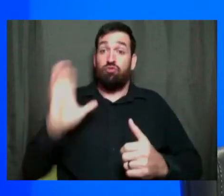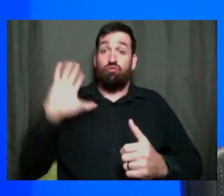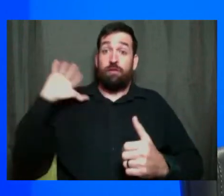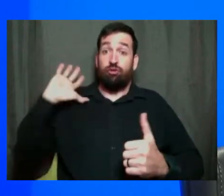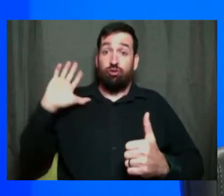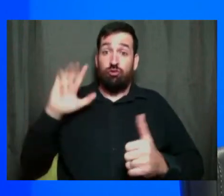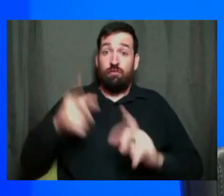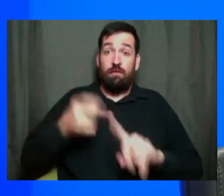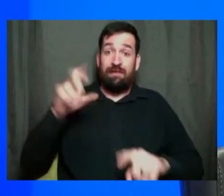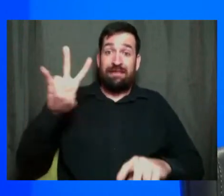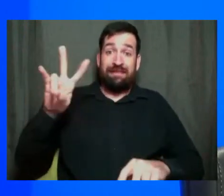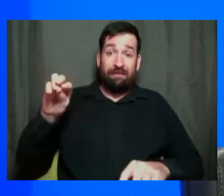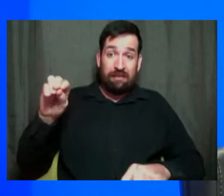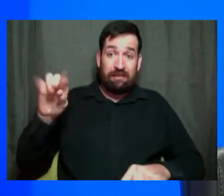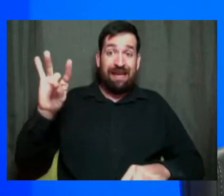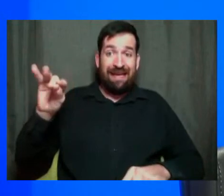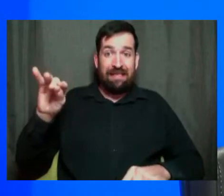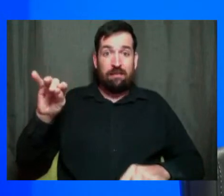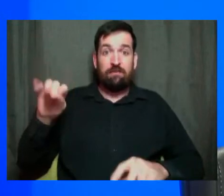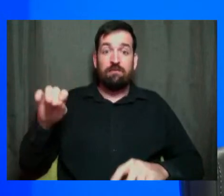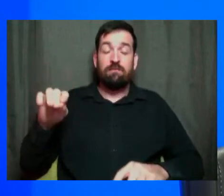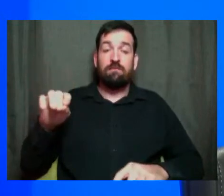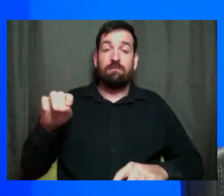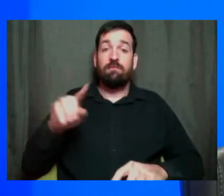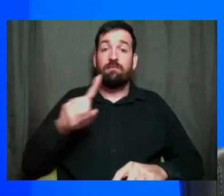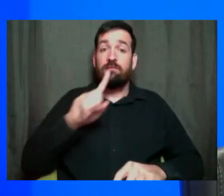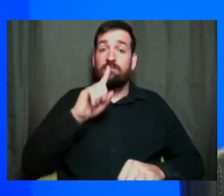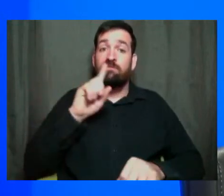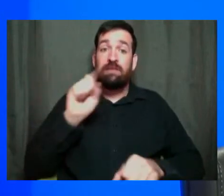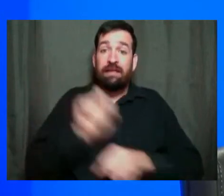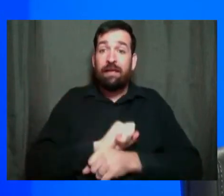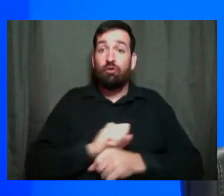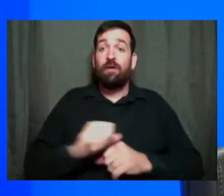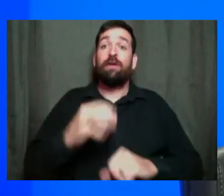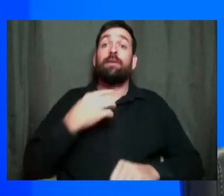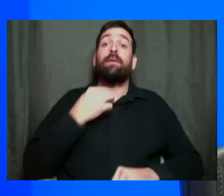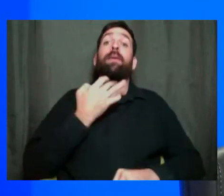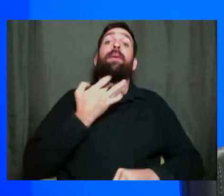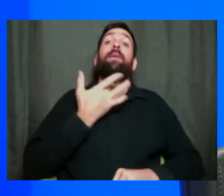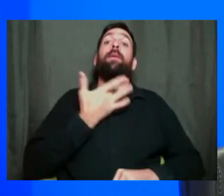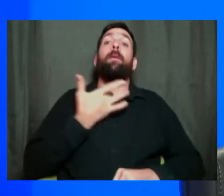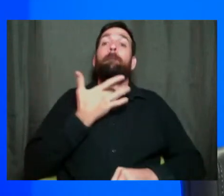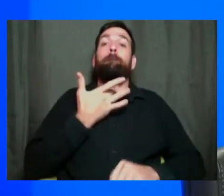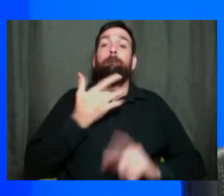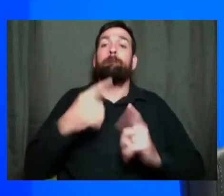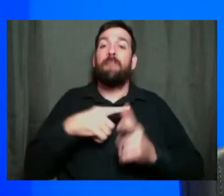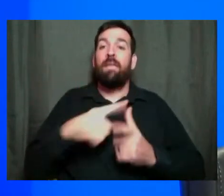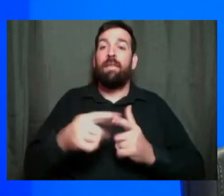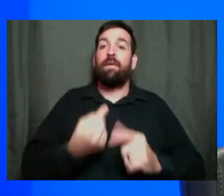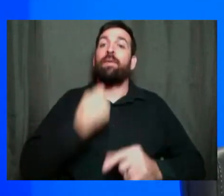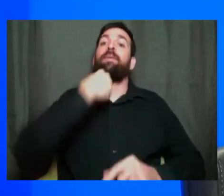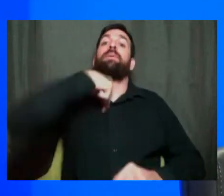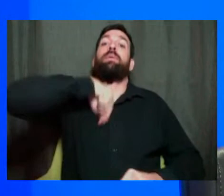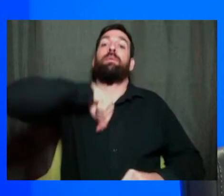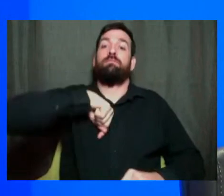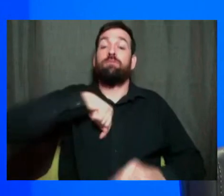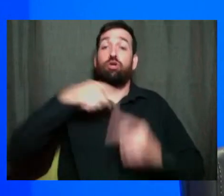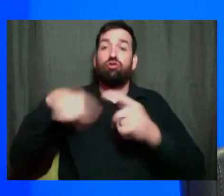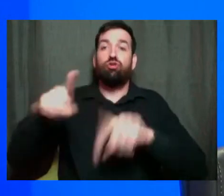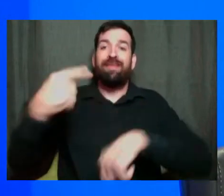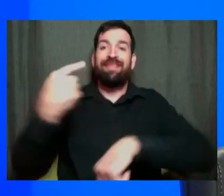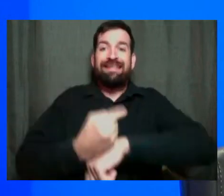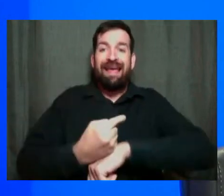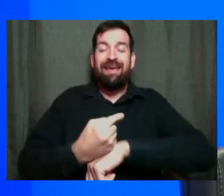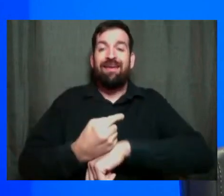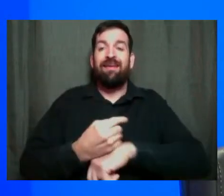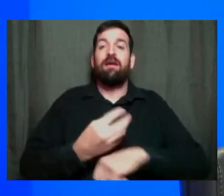80s, what we call a tracheostomy. You the literally cut a trach, hole yeah. in the neck, and they had a tube in the neck, and during the day they would put a cap over it. At night they would open it, because